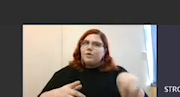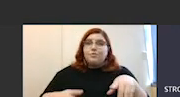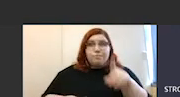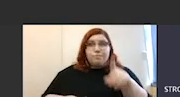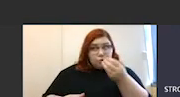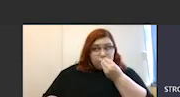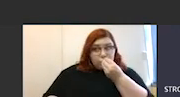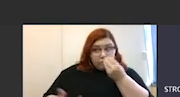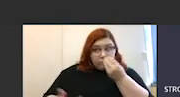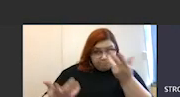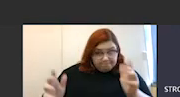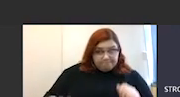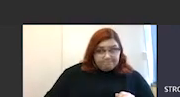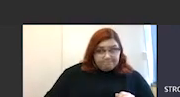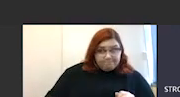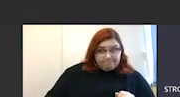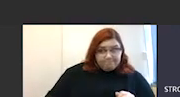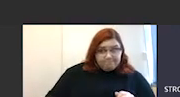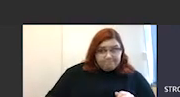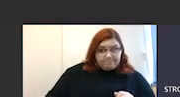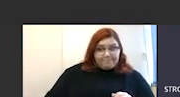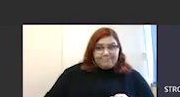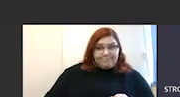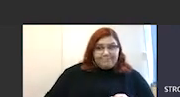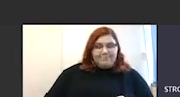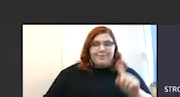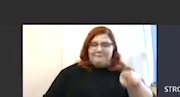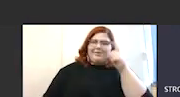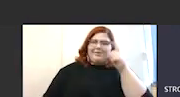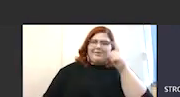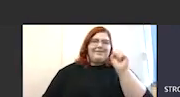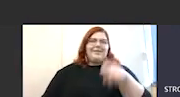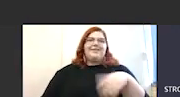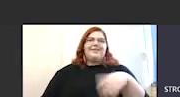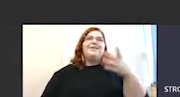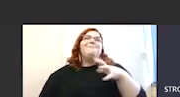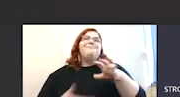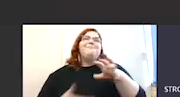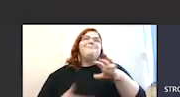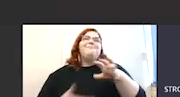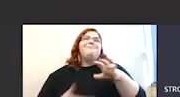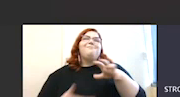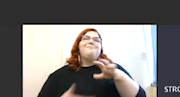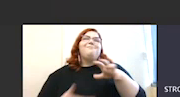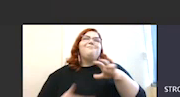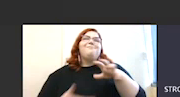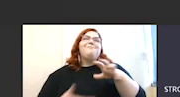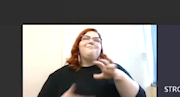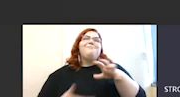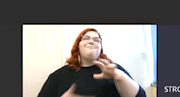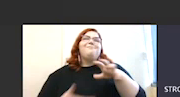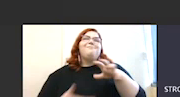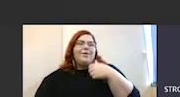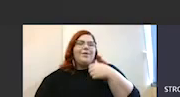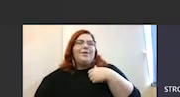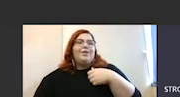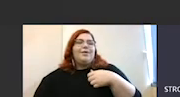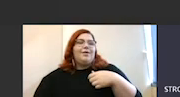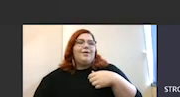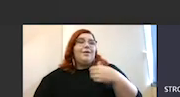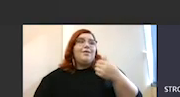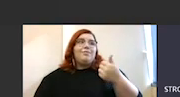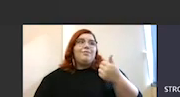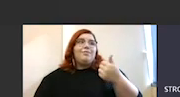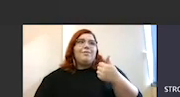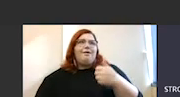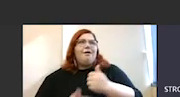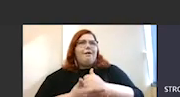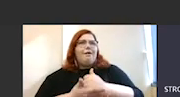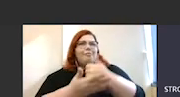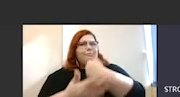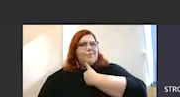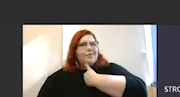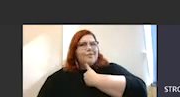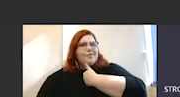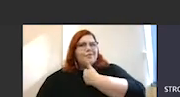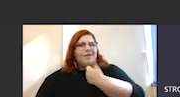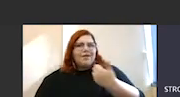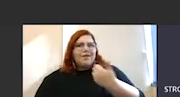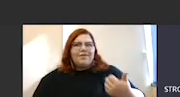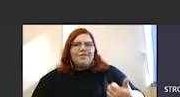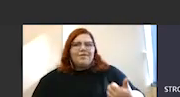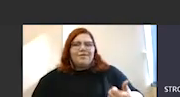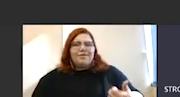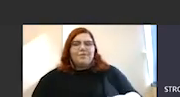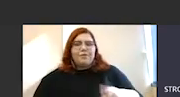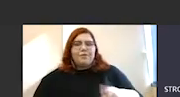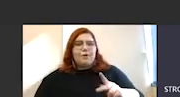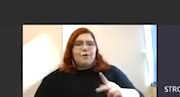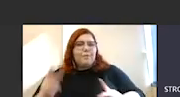eaten?" That is just the first. So I started laughing immediately, because I thought, this would actually be a really great tool for someone to